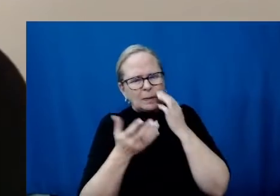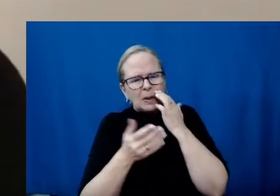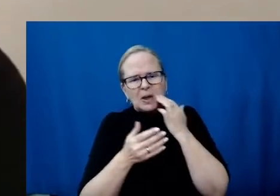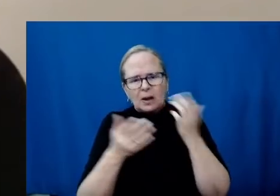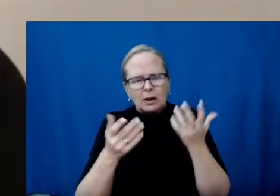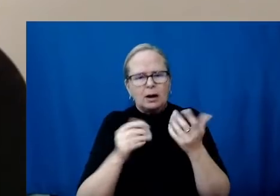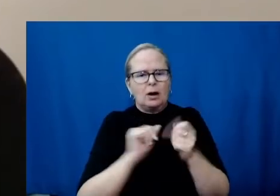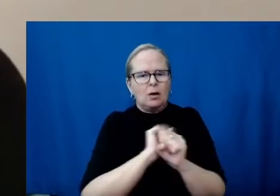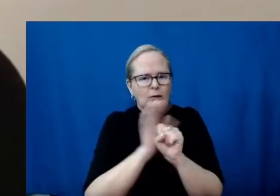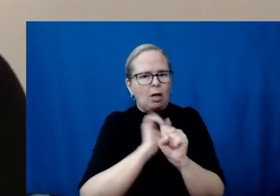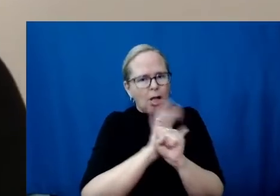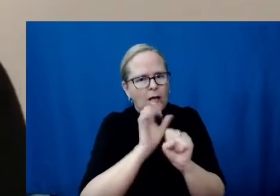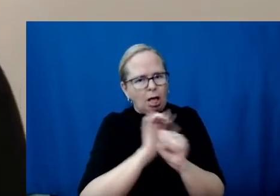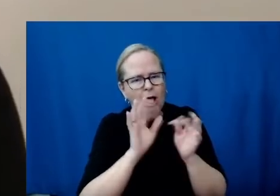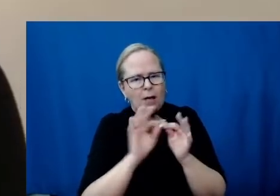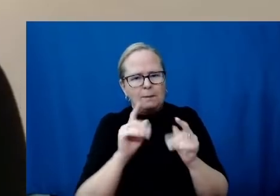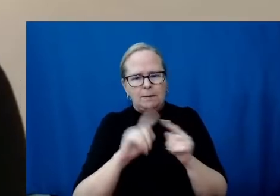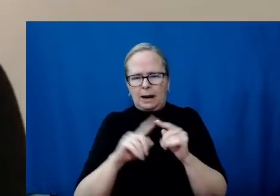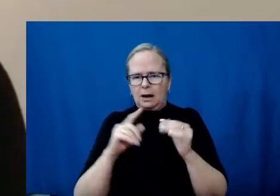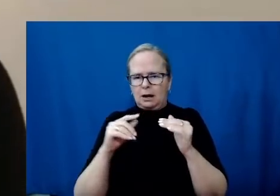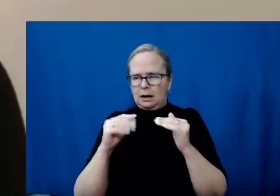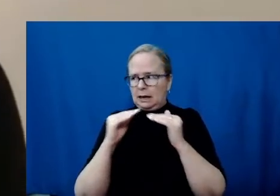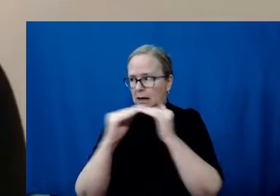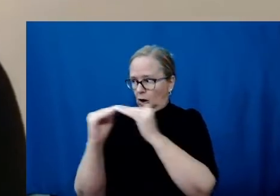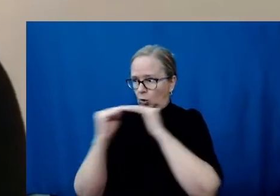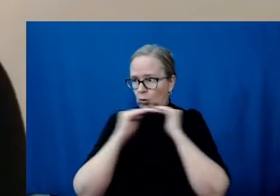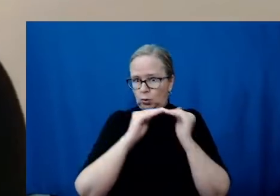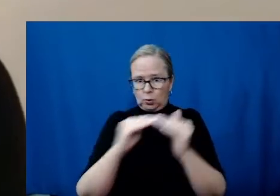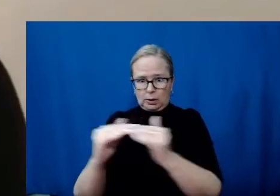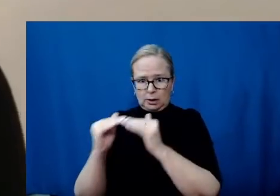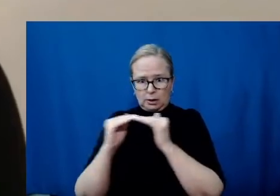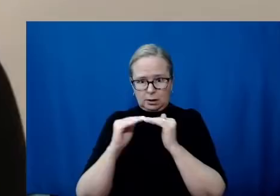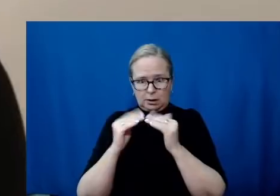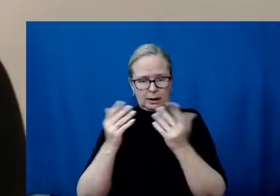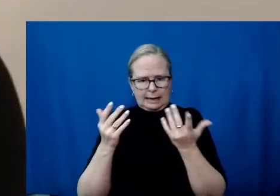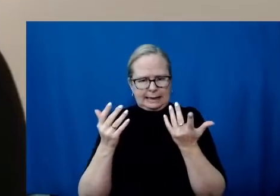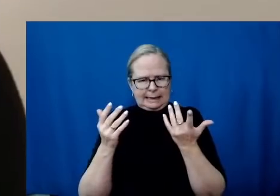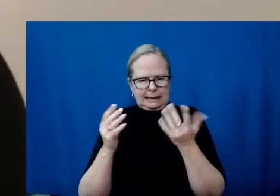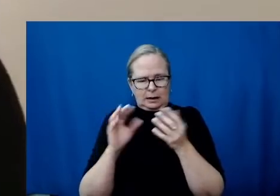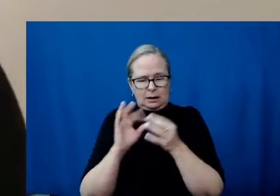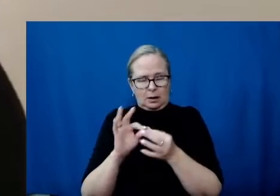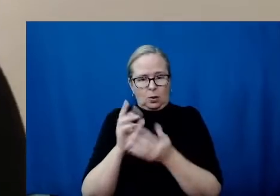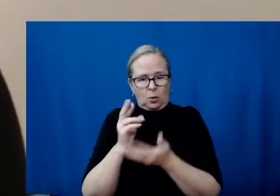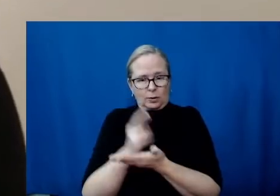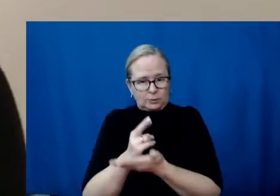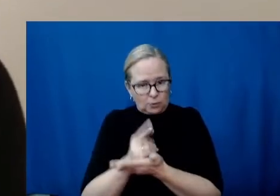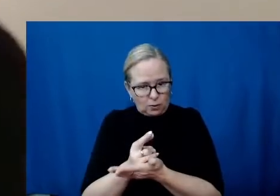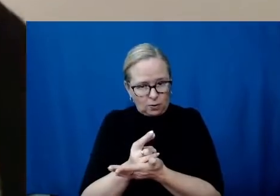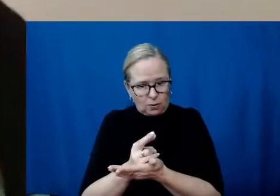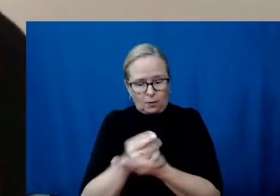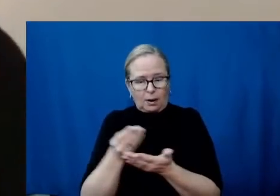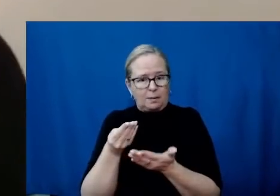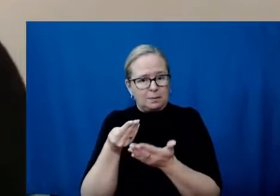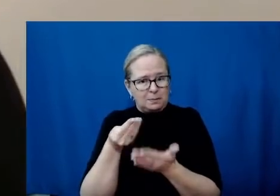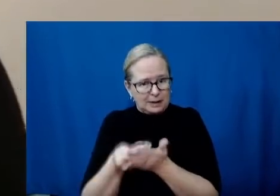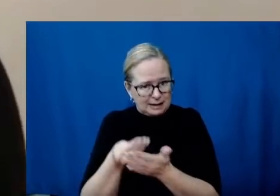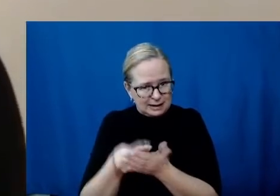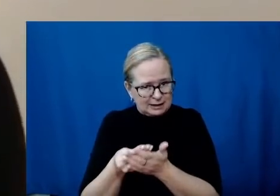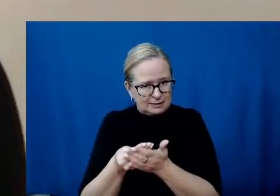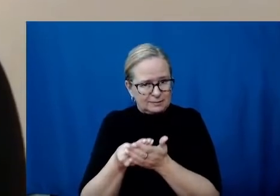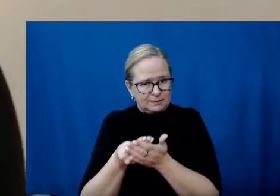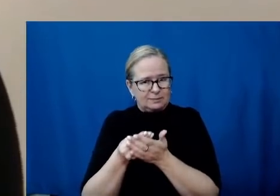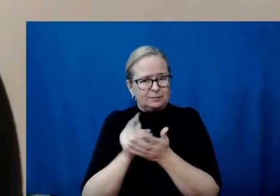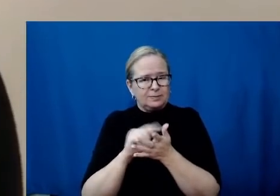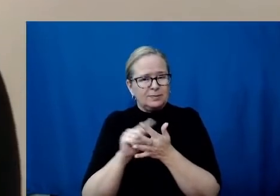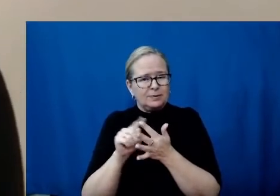also so there's equity of having sources, having money and resources and